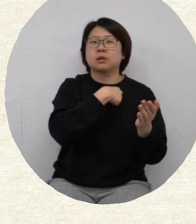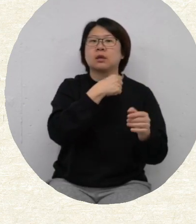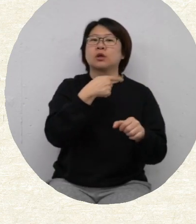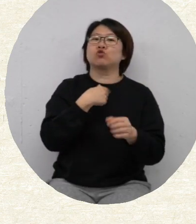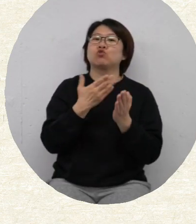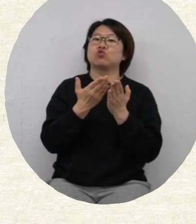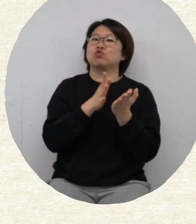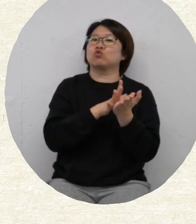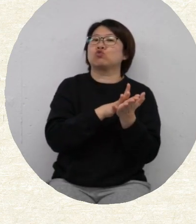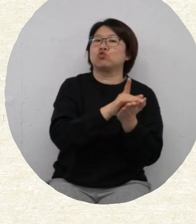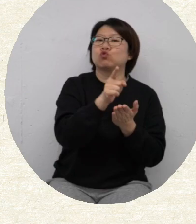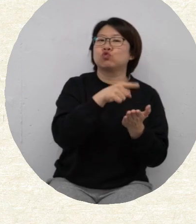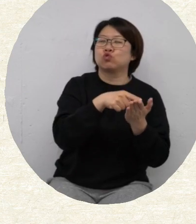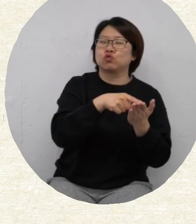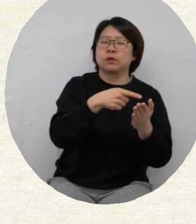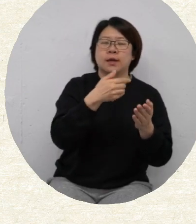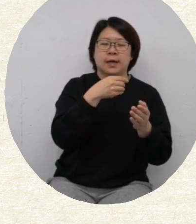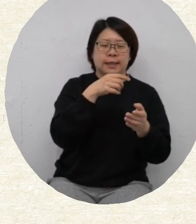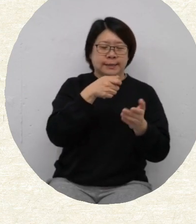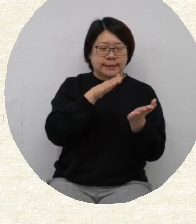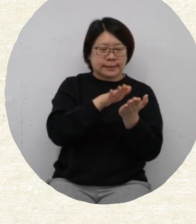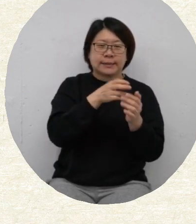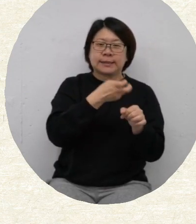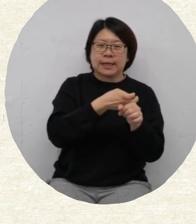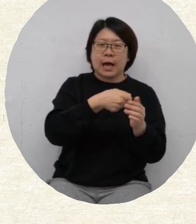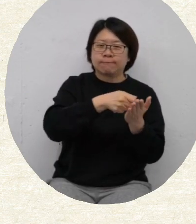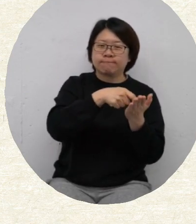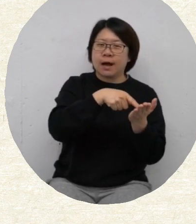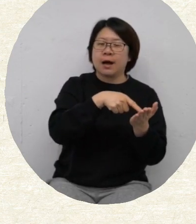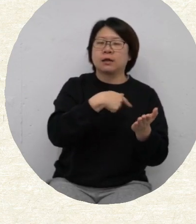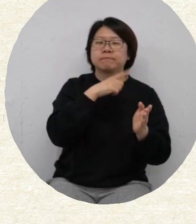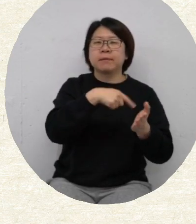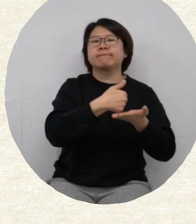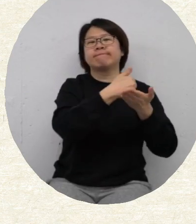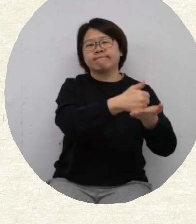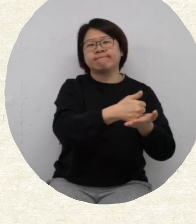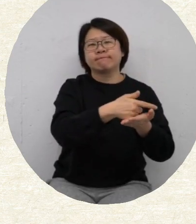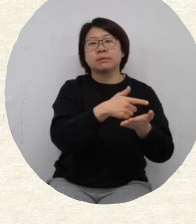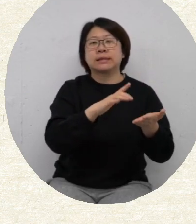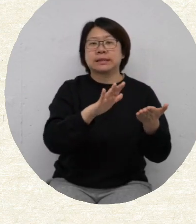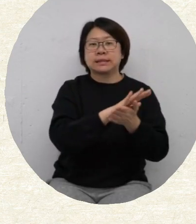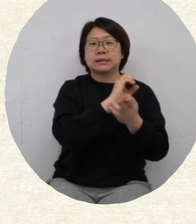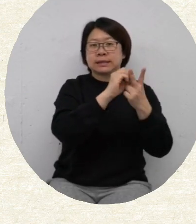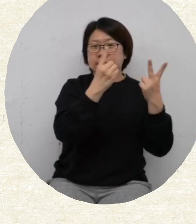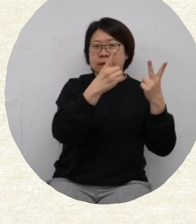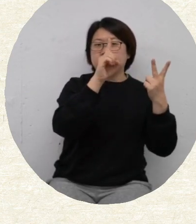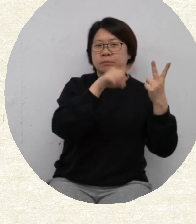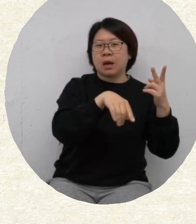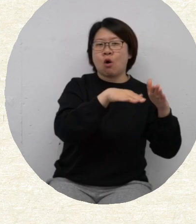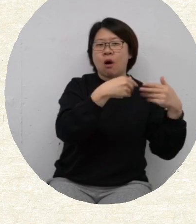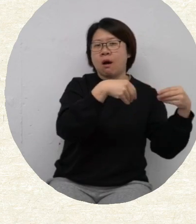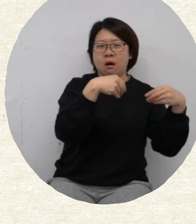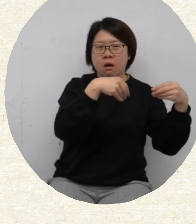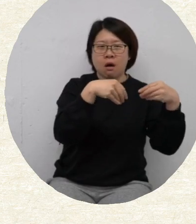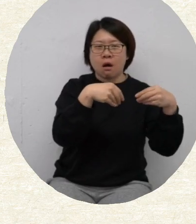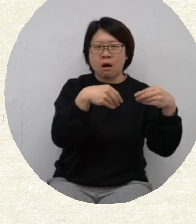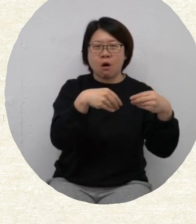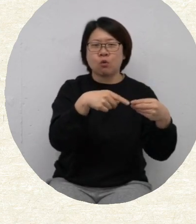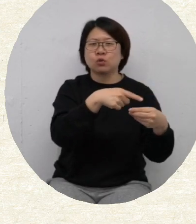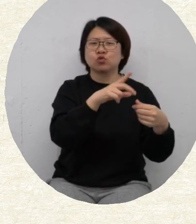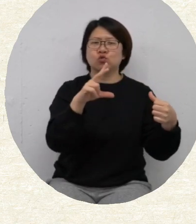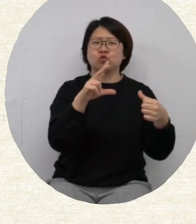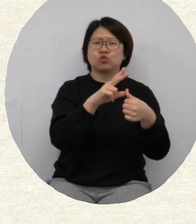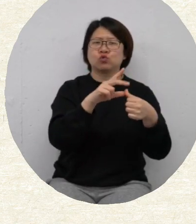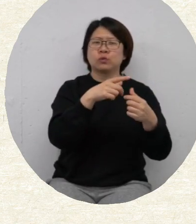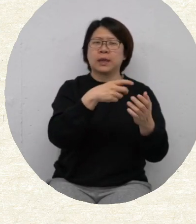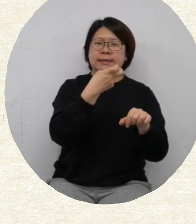I was doing lithography, so I applied and I got this job. So I've been teaching there since 2001, and I